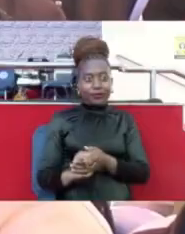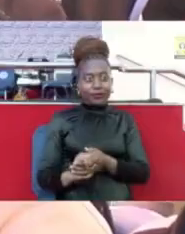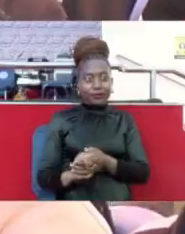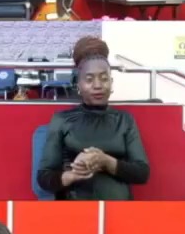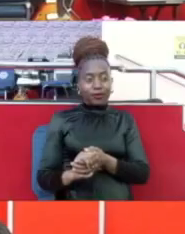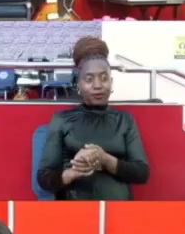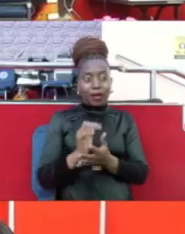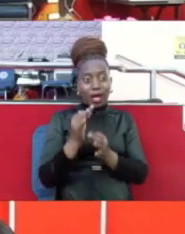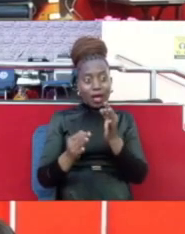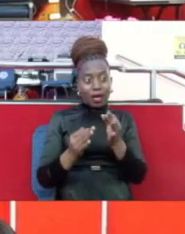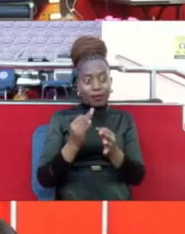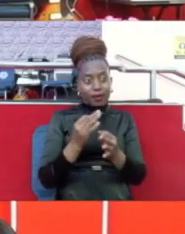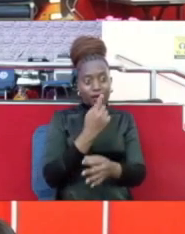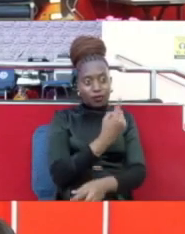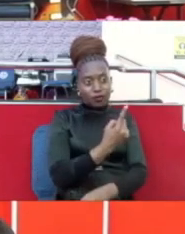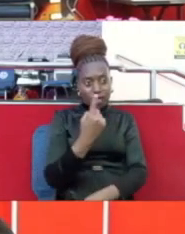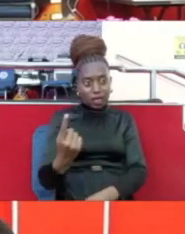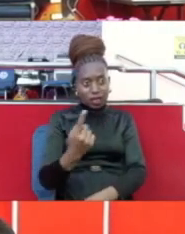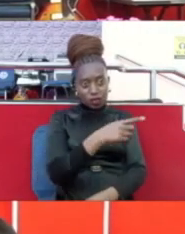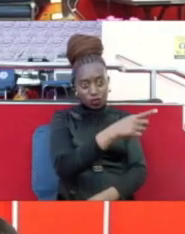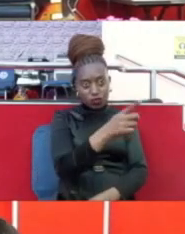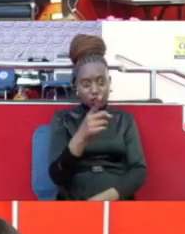If each of you, kama kila moja,